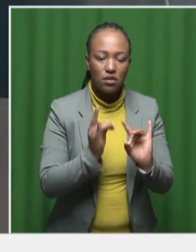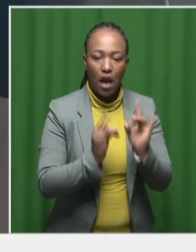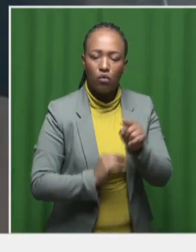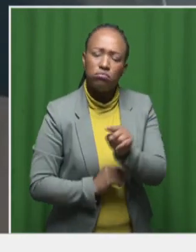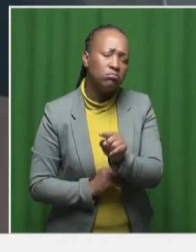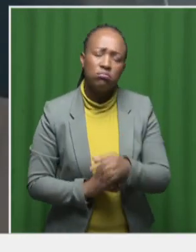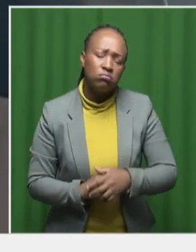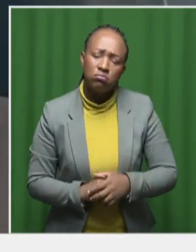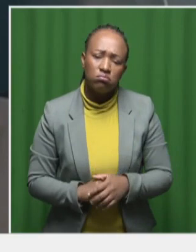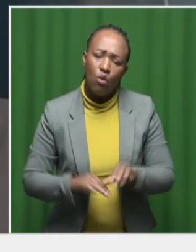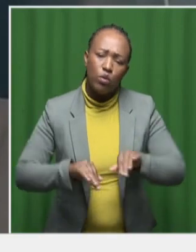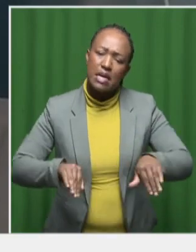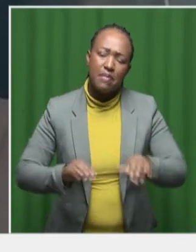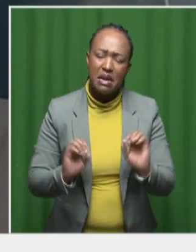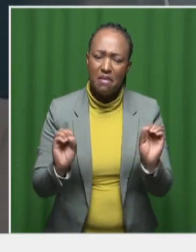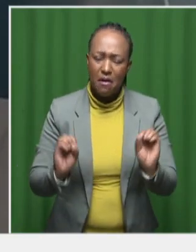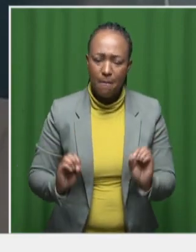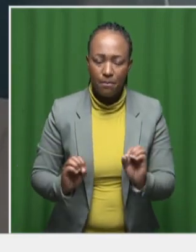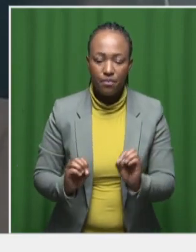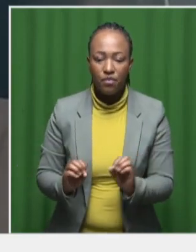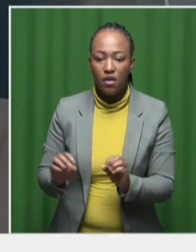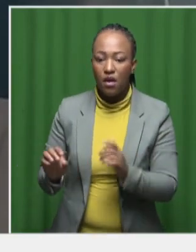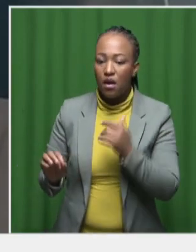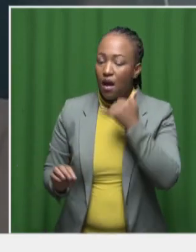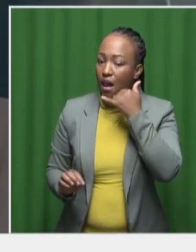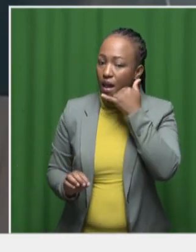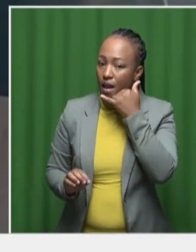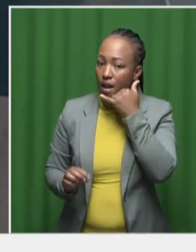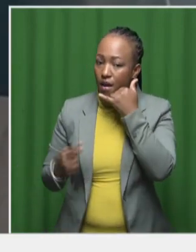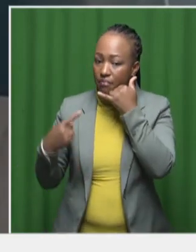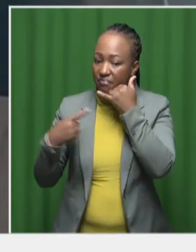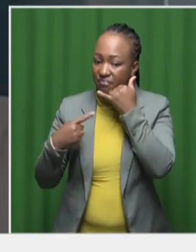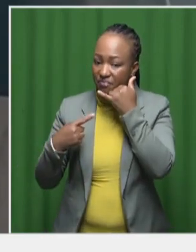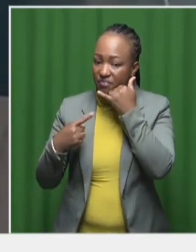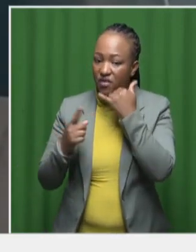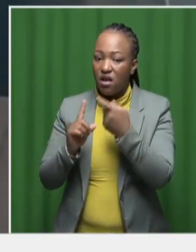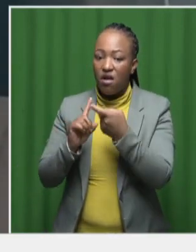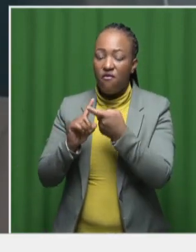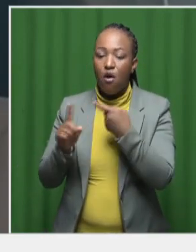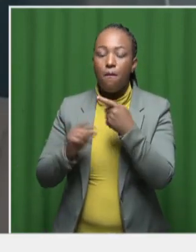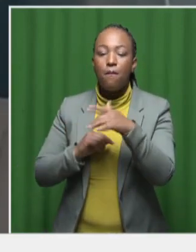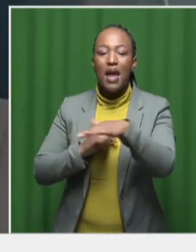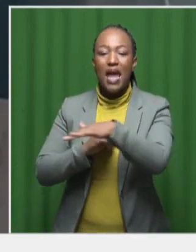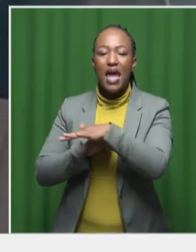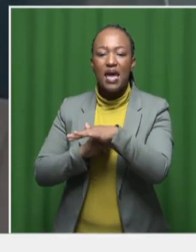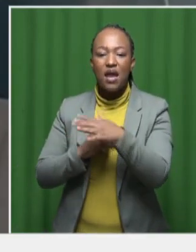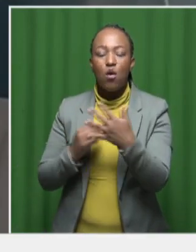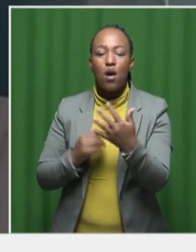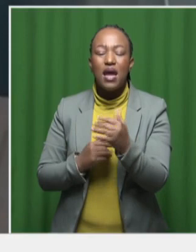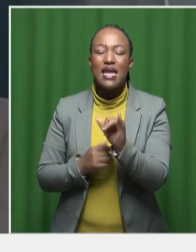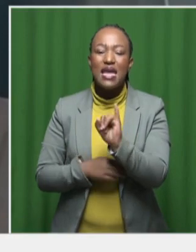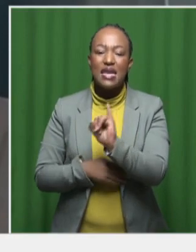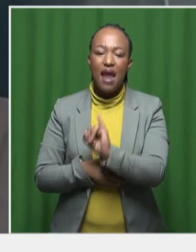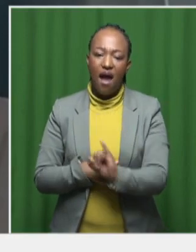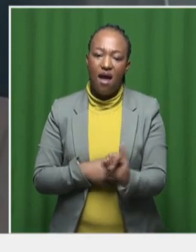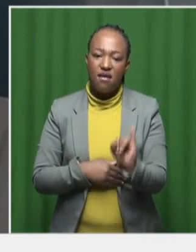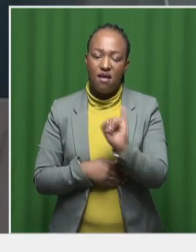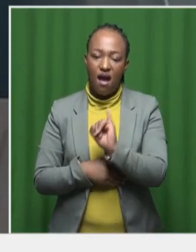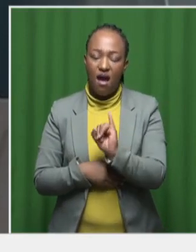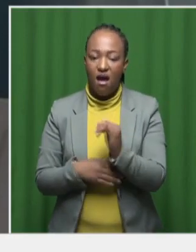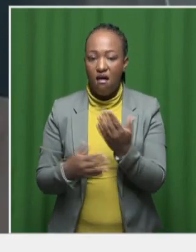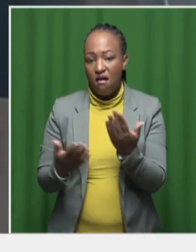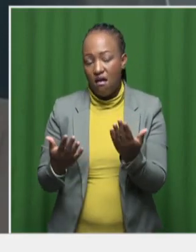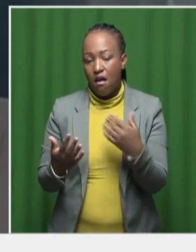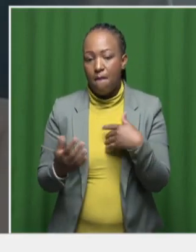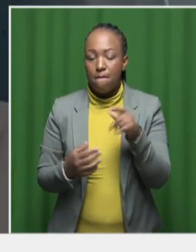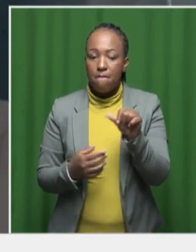way, the caller that I have with me here is from the area where I also come from, Inanda. It may differ that maybe I'm